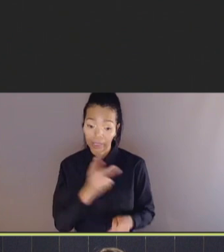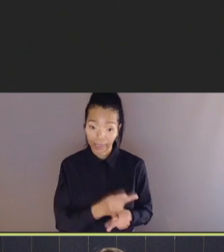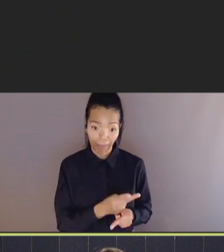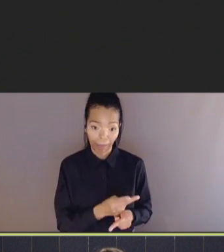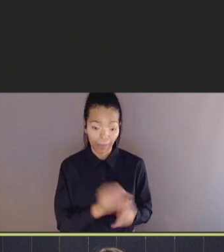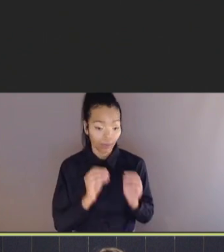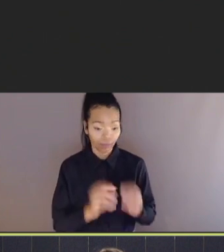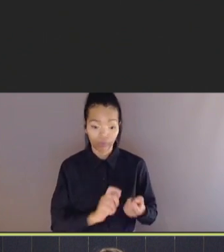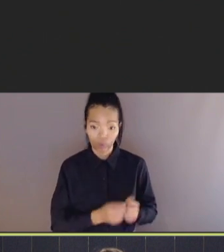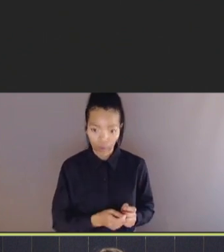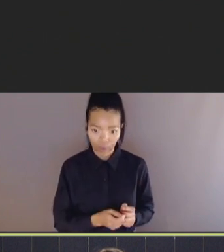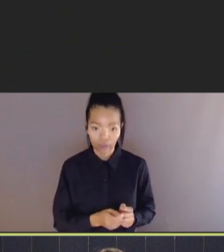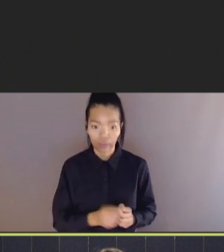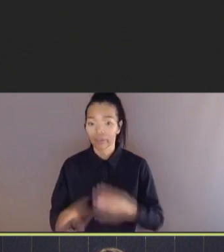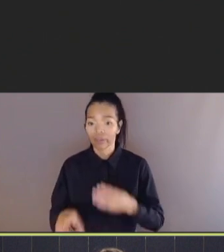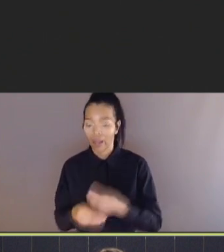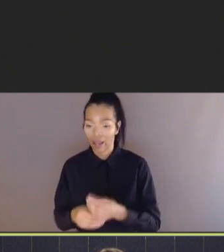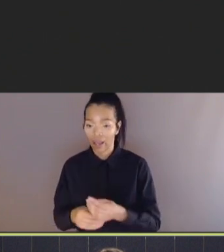add edits?